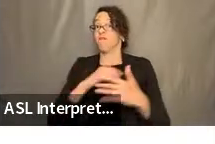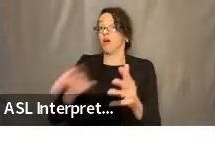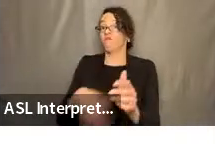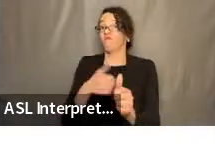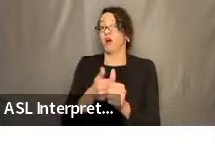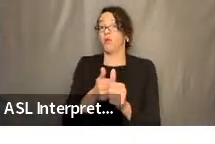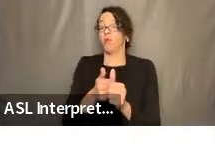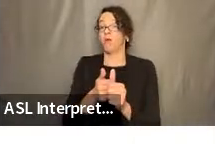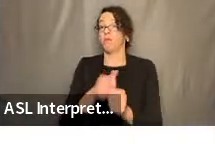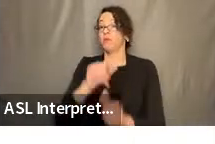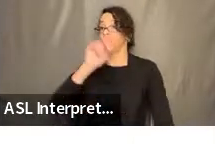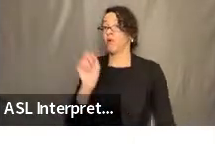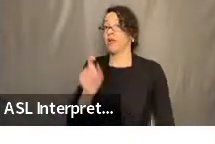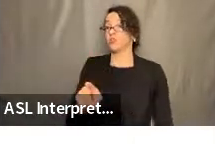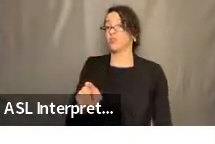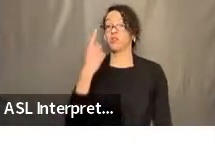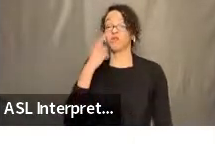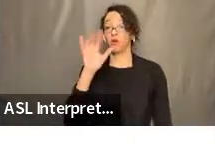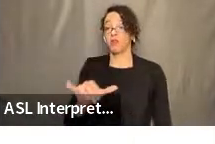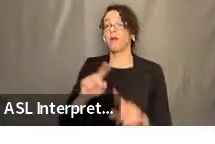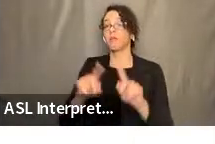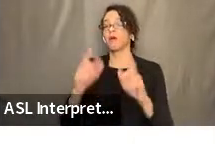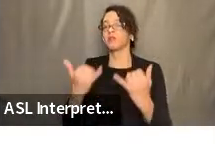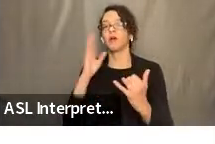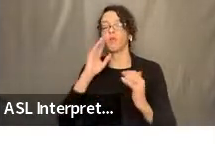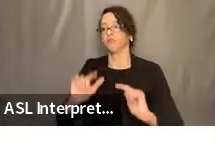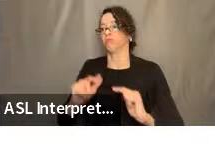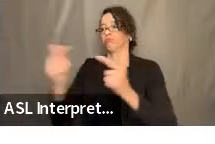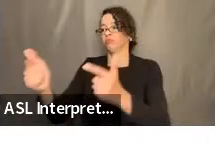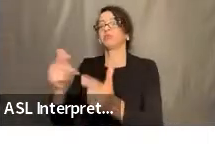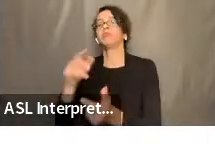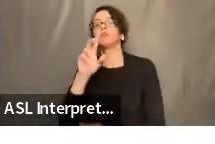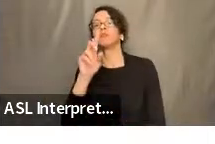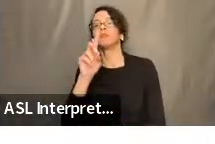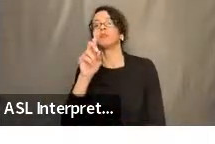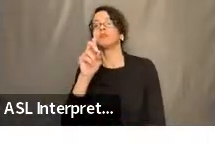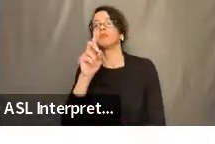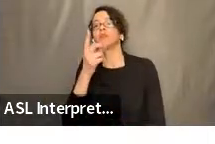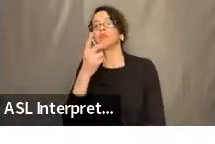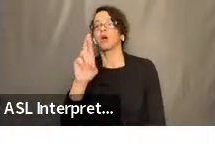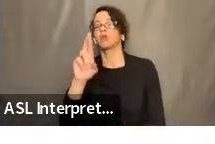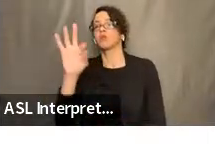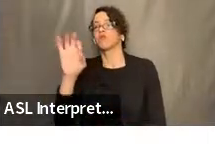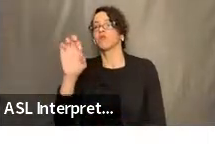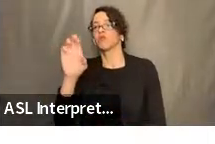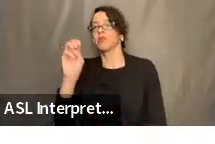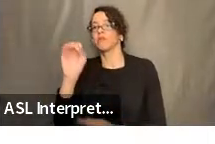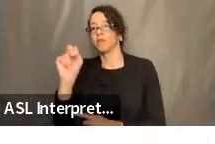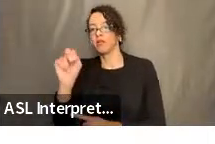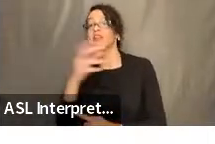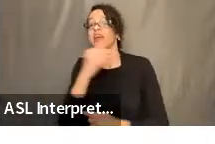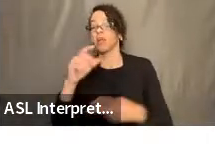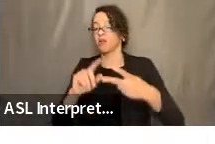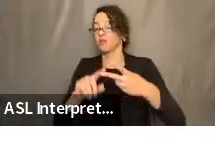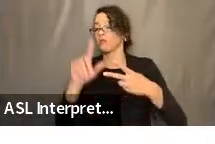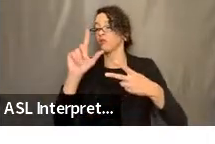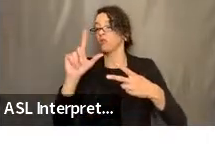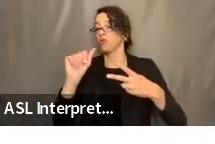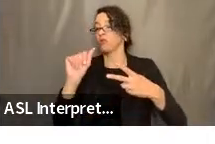will turn it over to you, Dr. Freeman, and Laurie, to weigh in on this particular question.